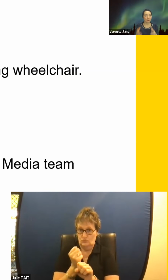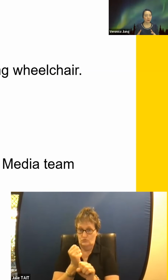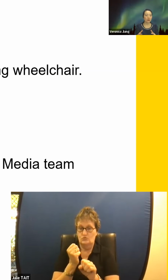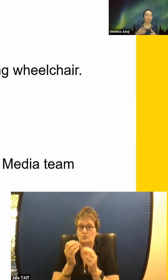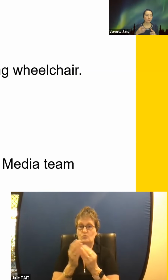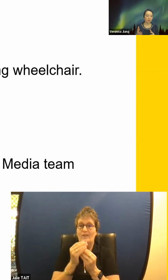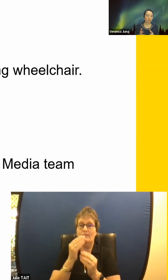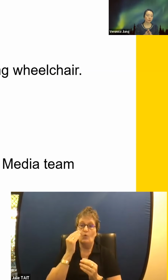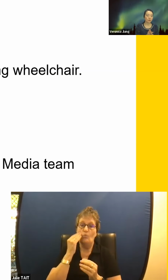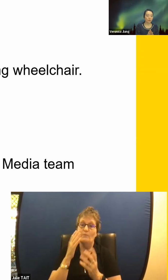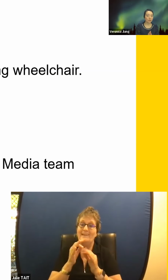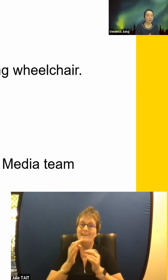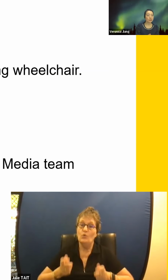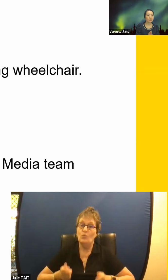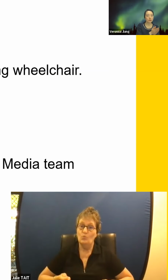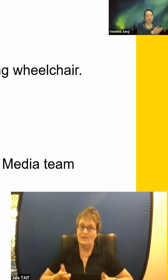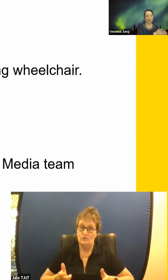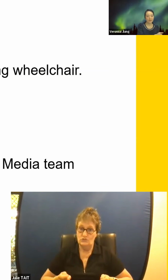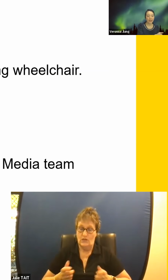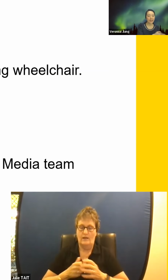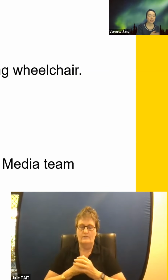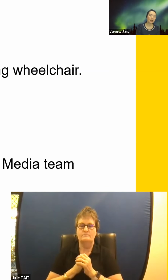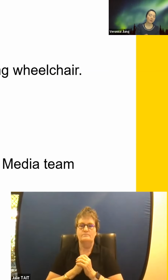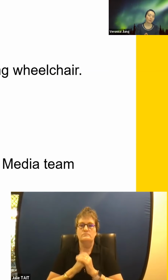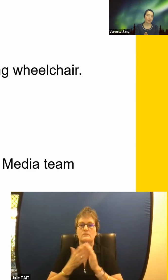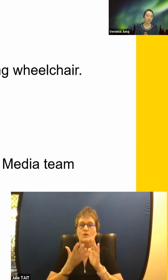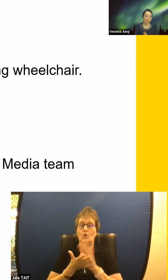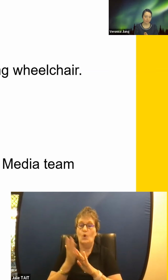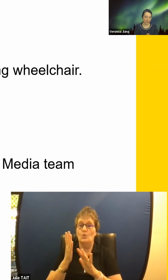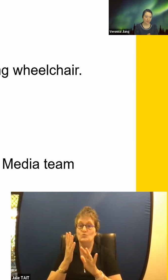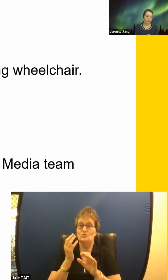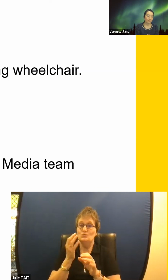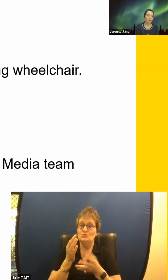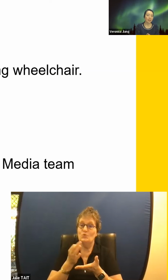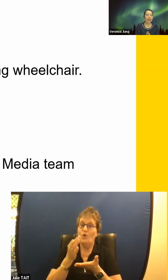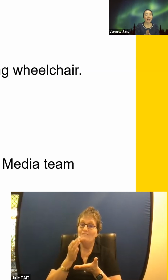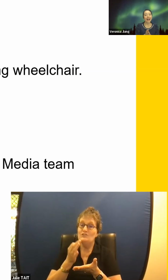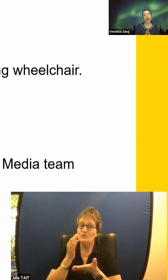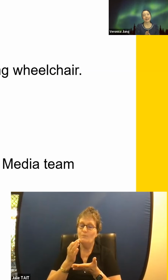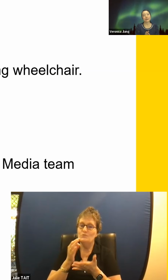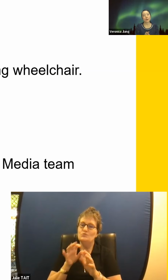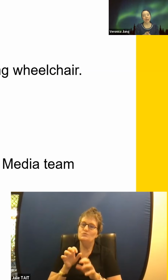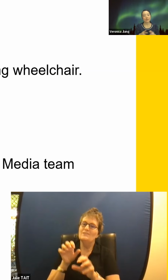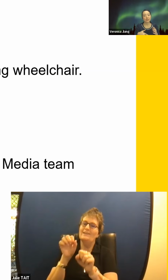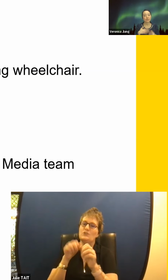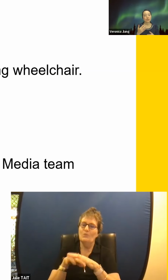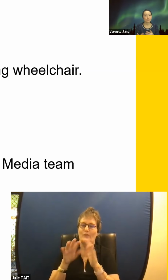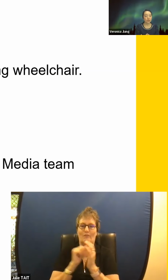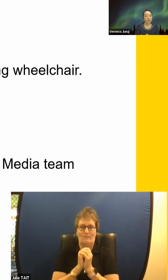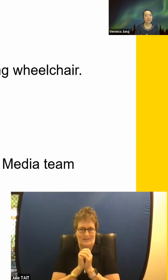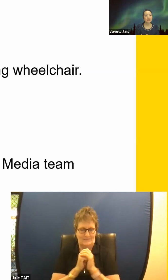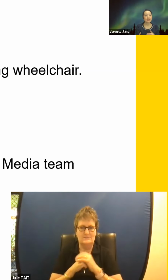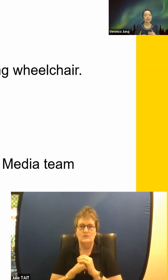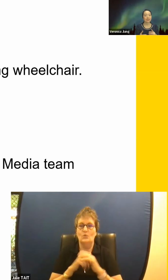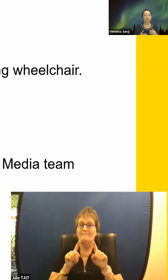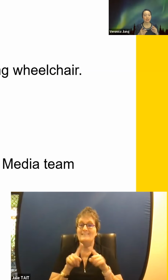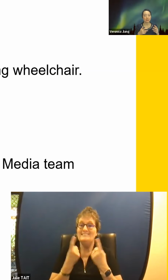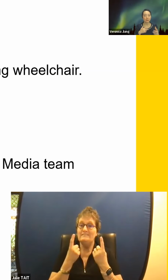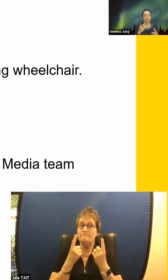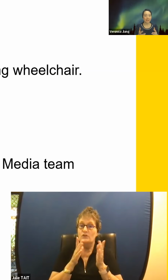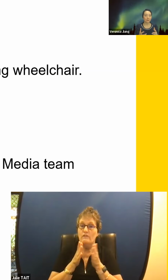of her, of a girl using wheelchair, going to a cafe, catching up with her friend. And we have different versions.